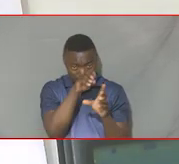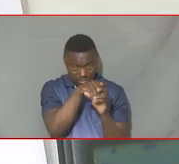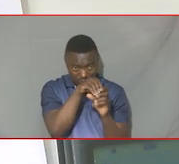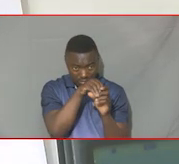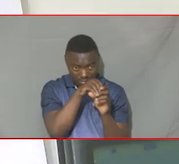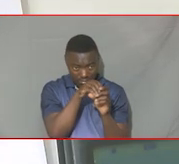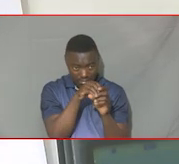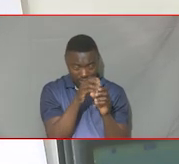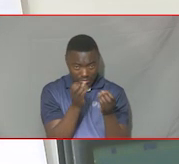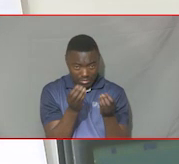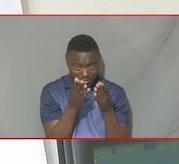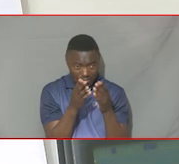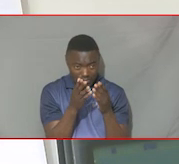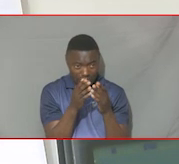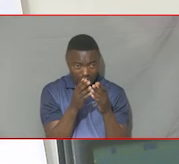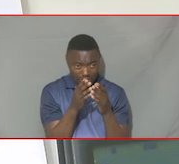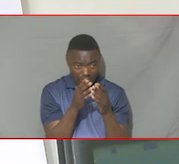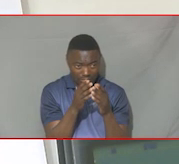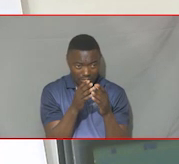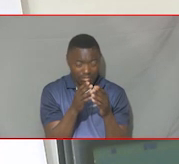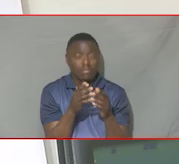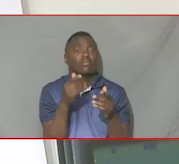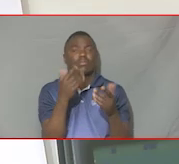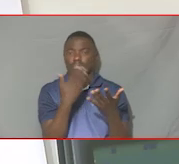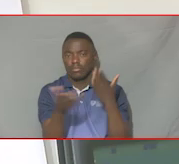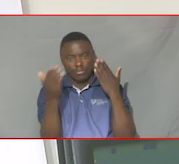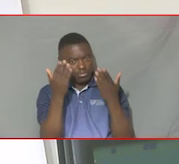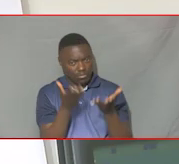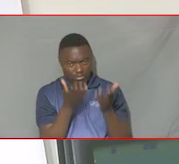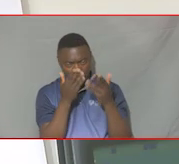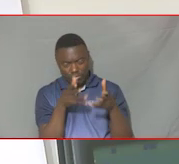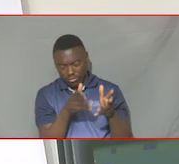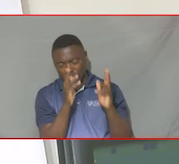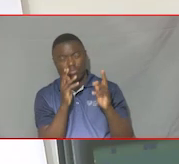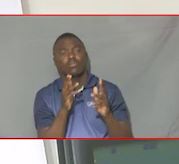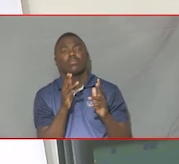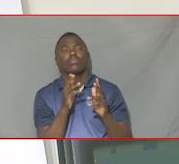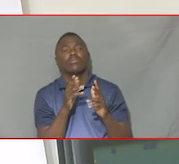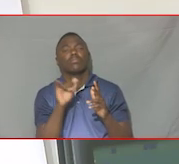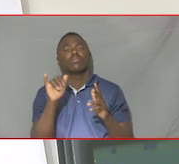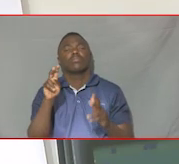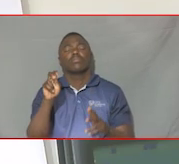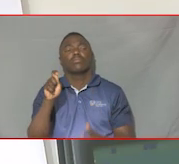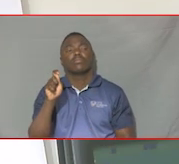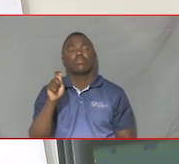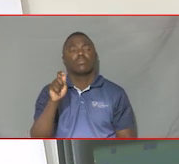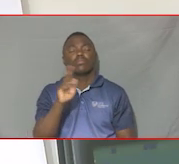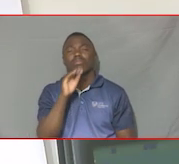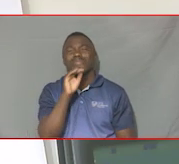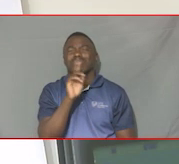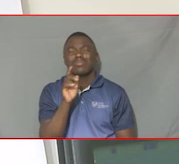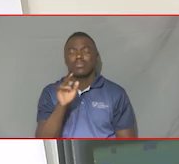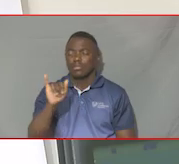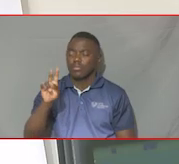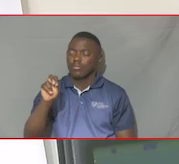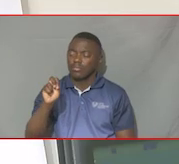the given data, it is interpolation. And what do you know about interpolation? Interpolation